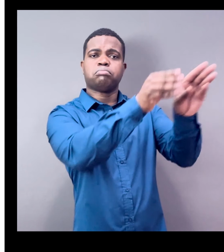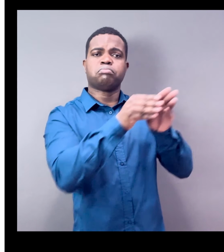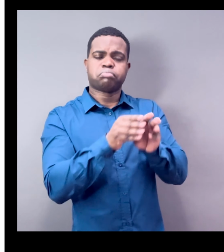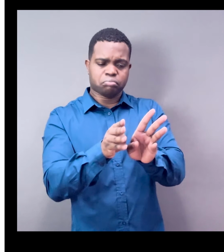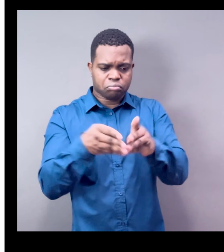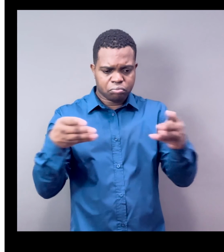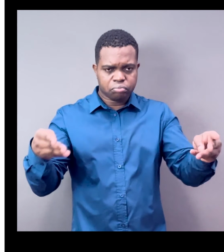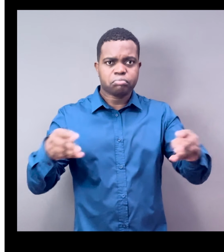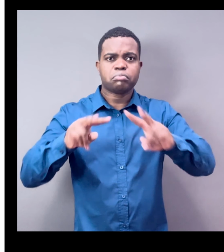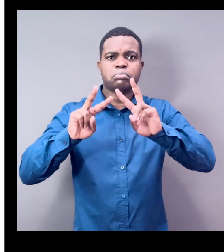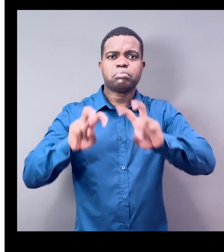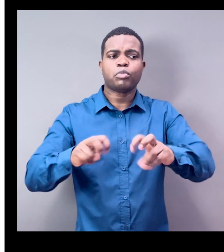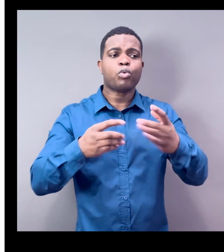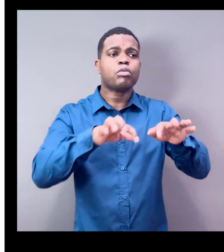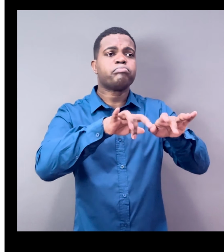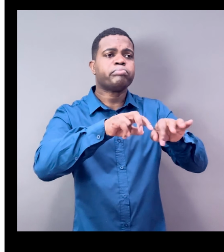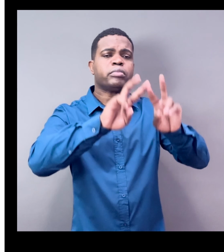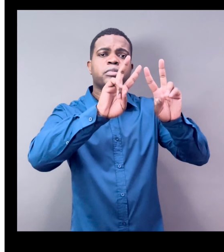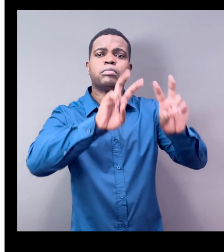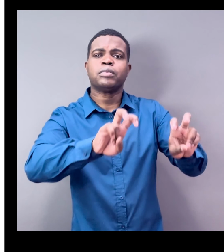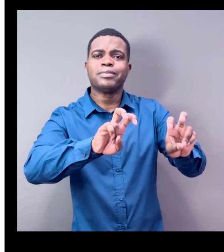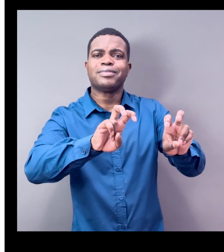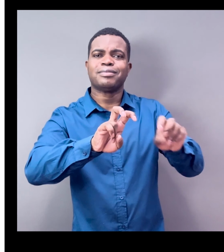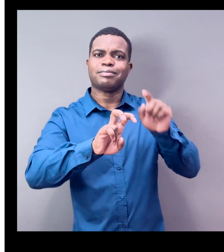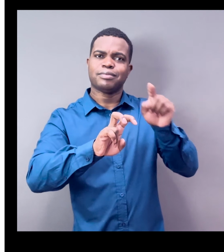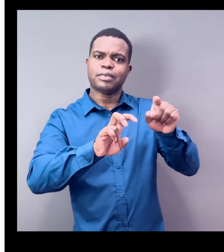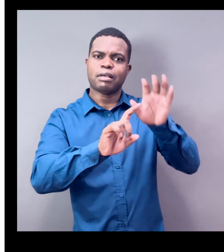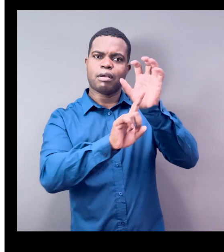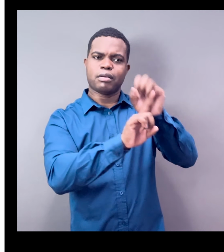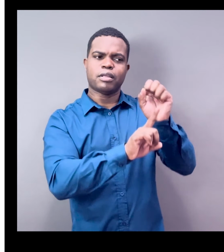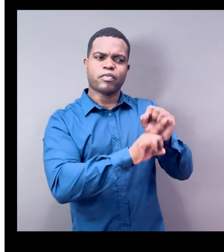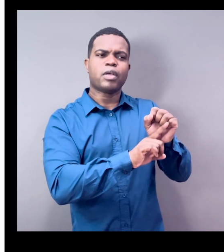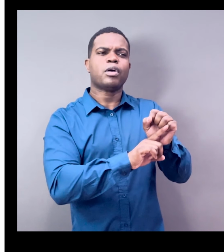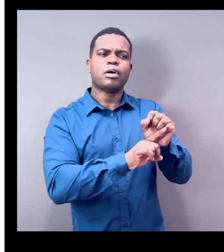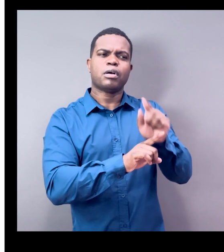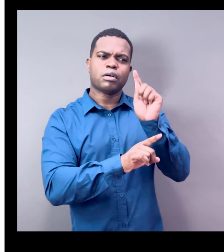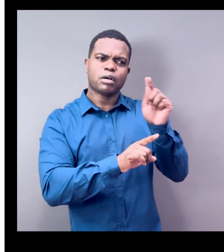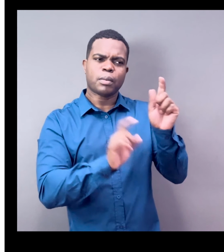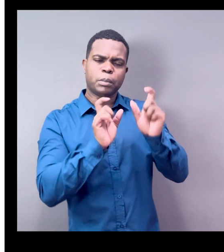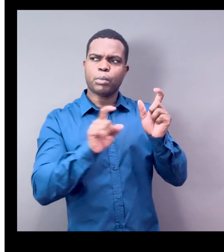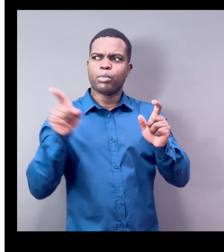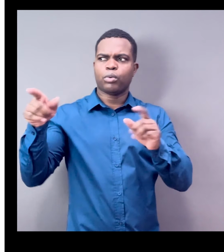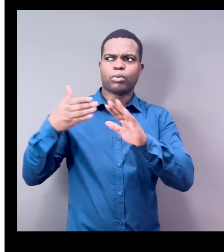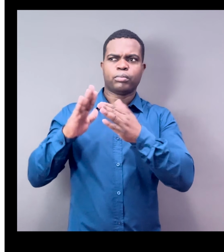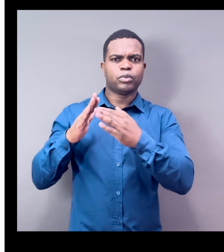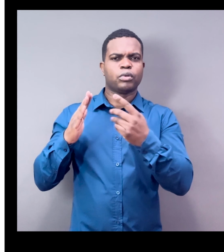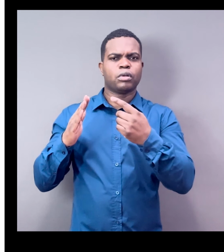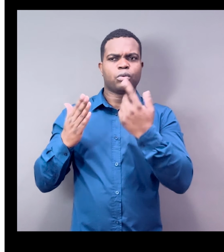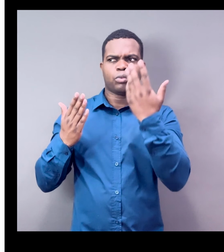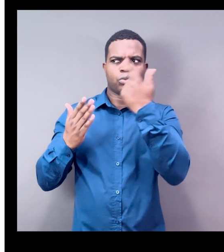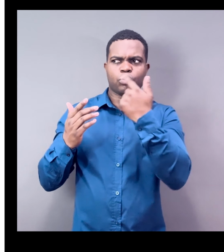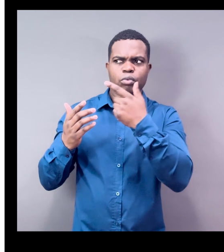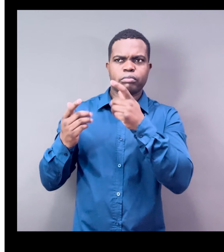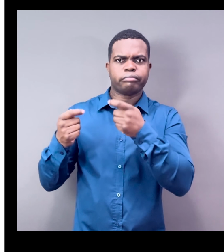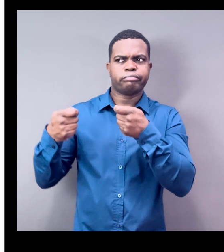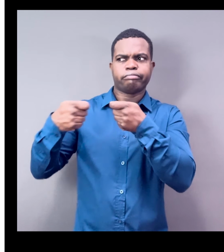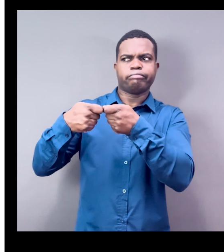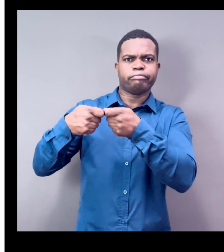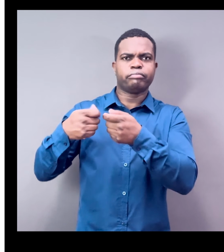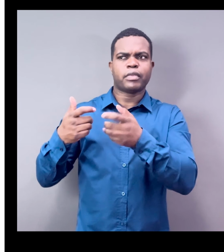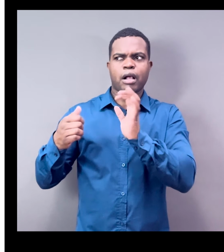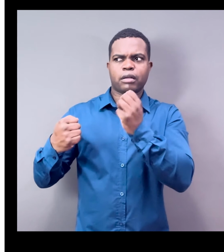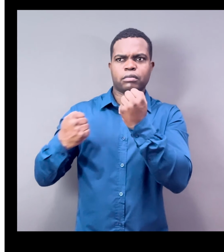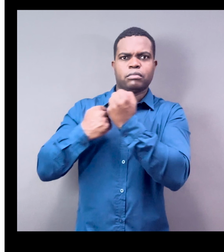public records for you to get to identify the individuals that are relevant to your